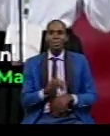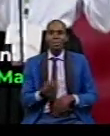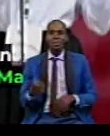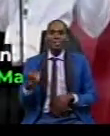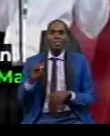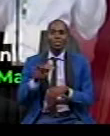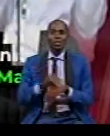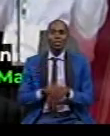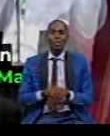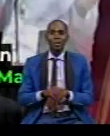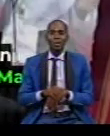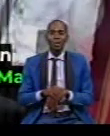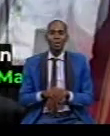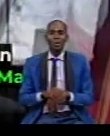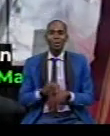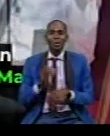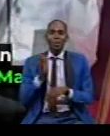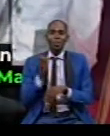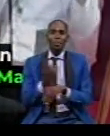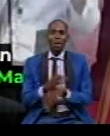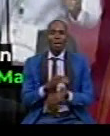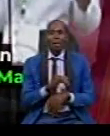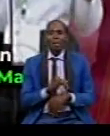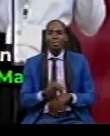signify so that